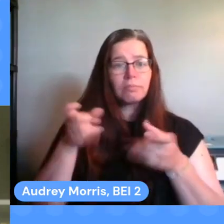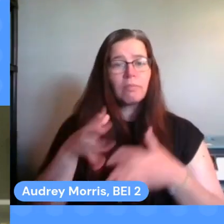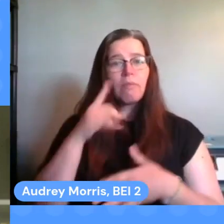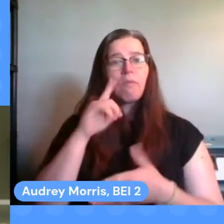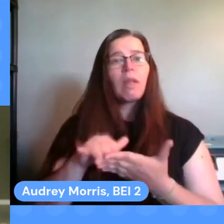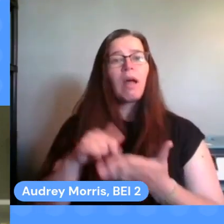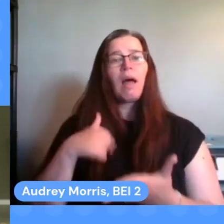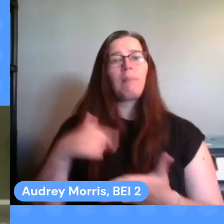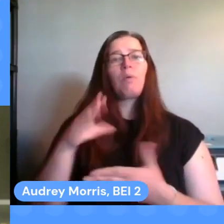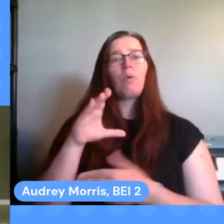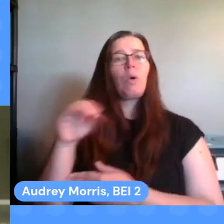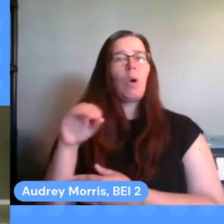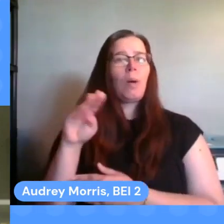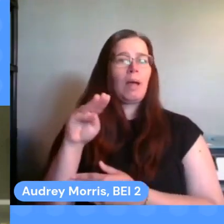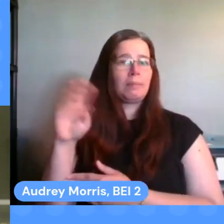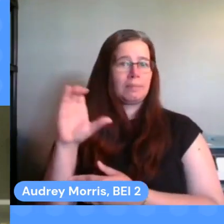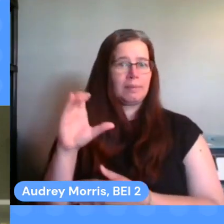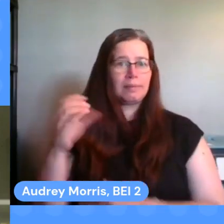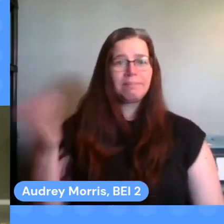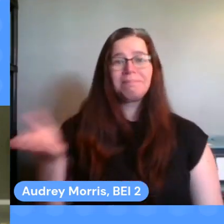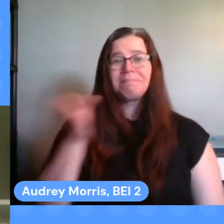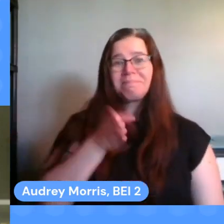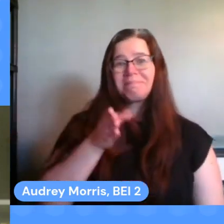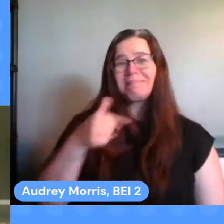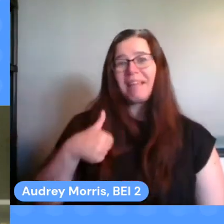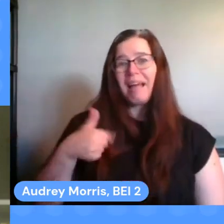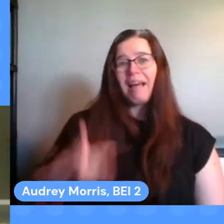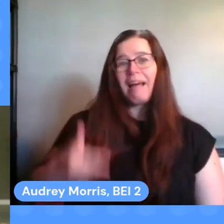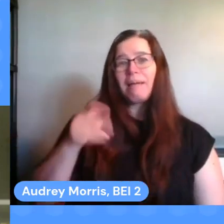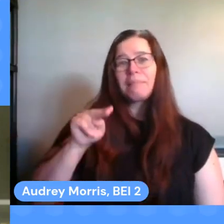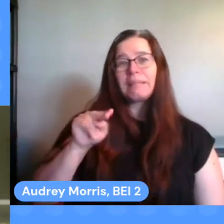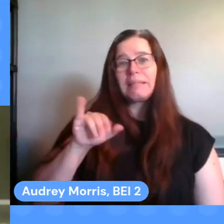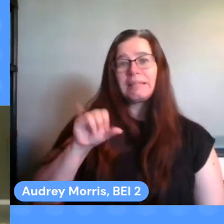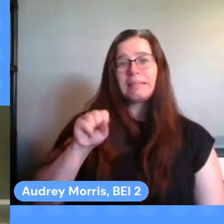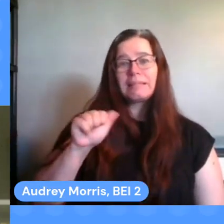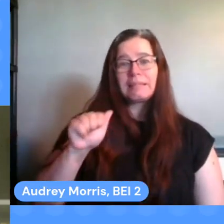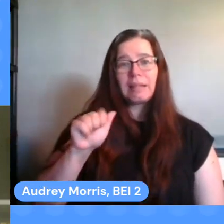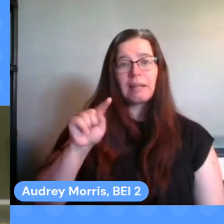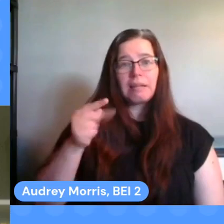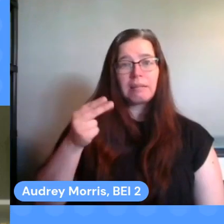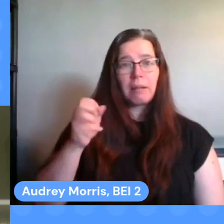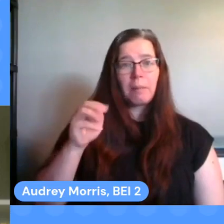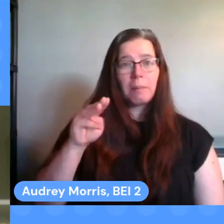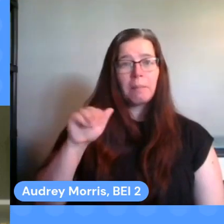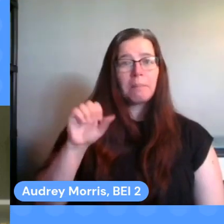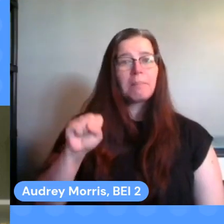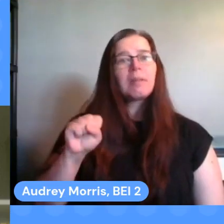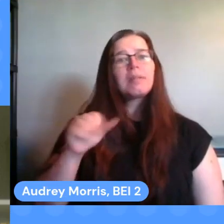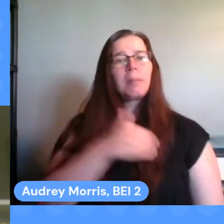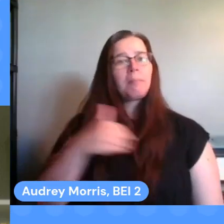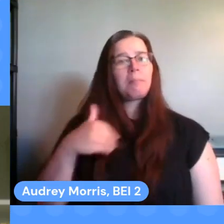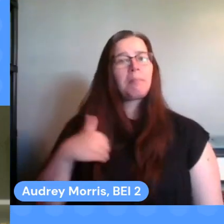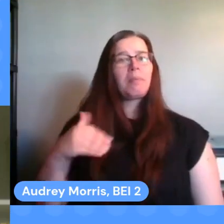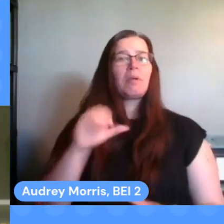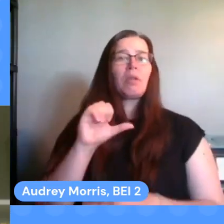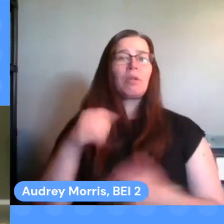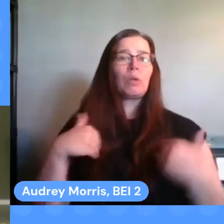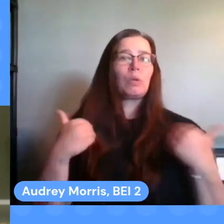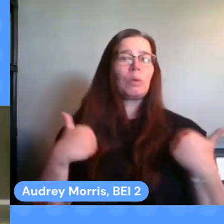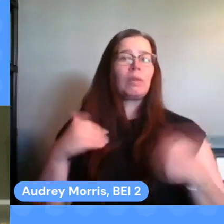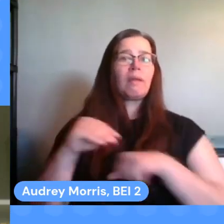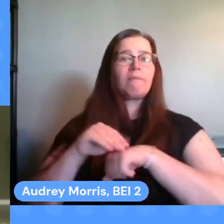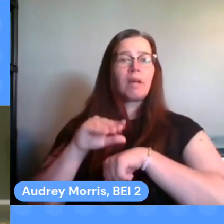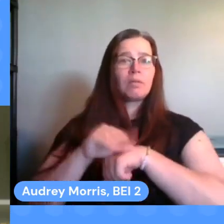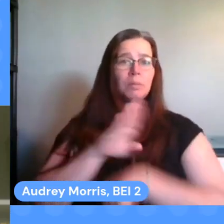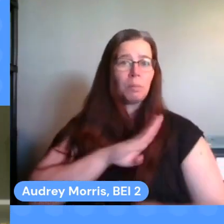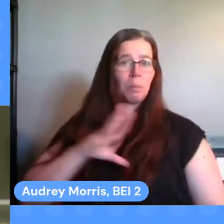for today. And I'm Nisa Thomas, a member of the Scratch Youth Advisory Board, and I'm excited to